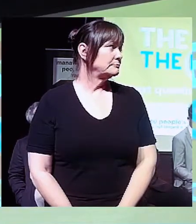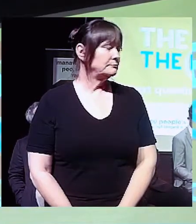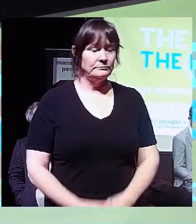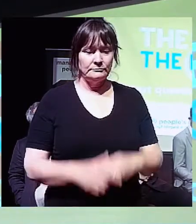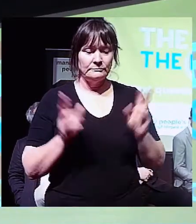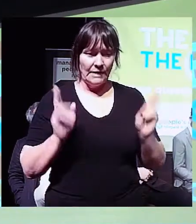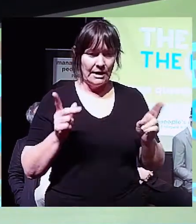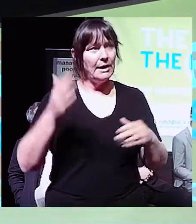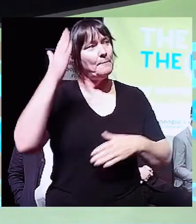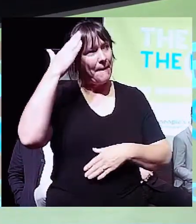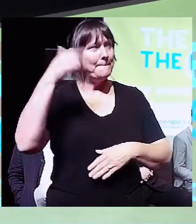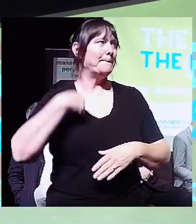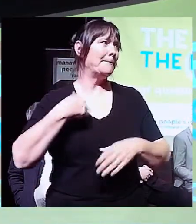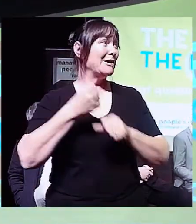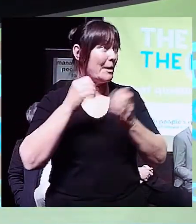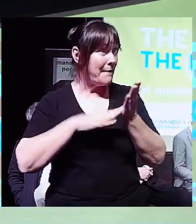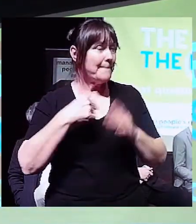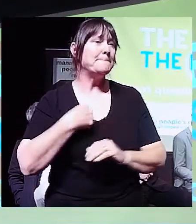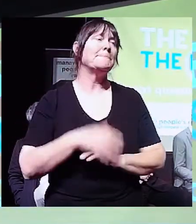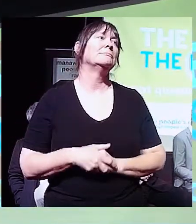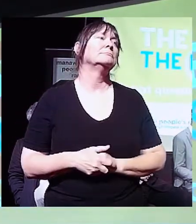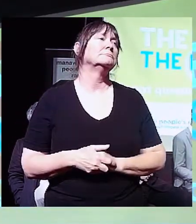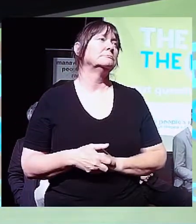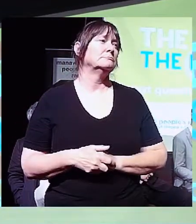Again, as a mother and a grandmother,